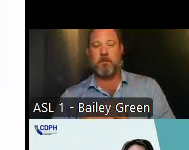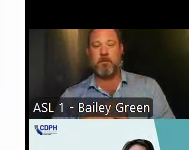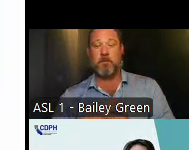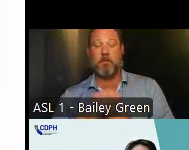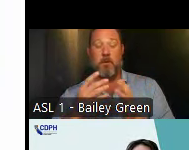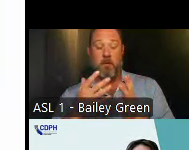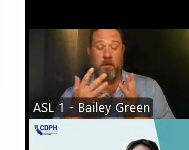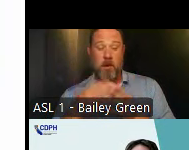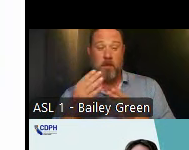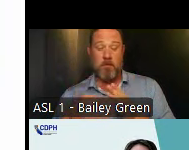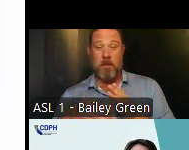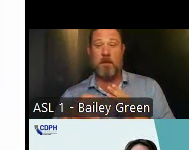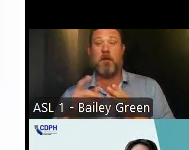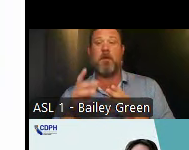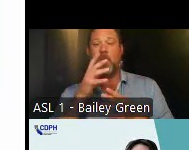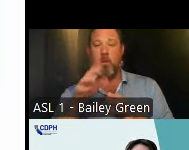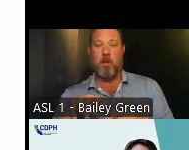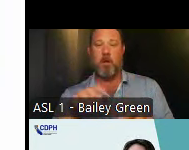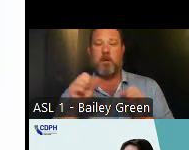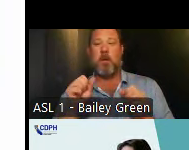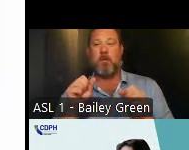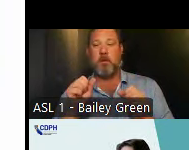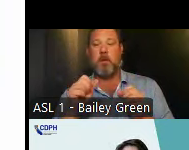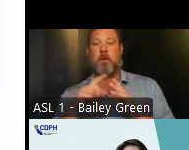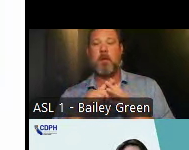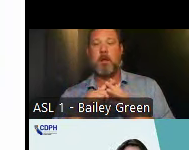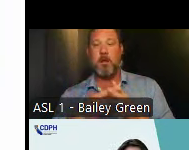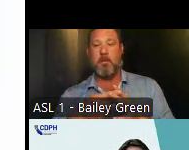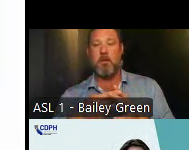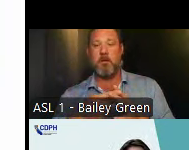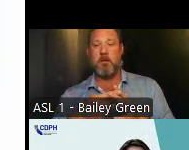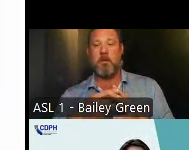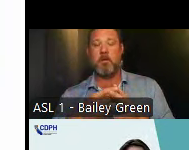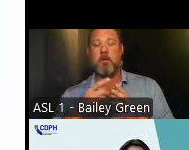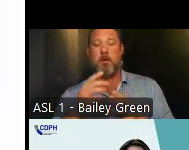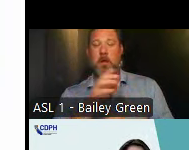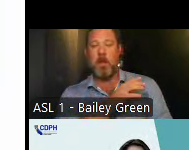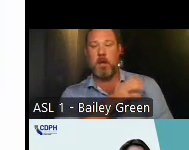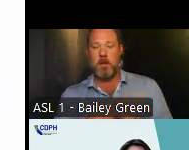finish updating, they plan to adopt it and implement it at local clinics.